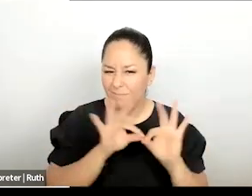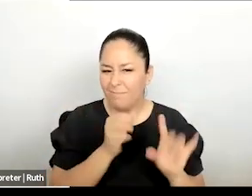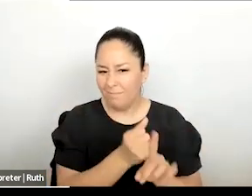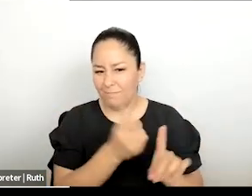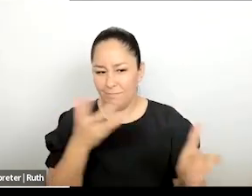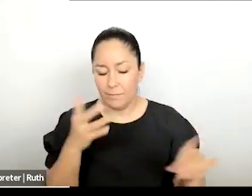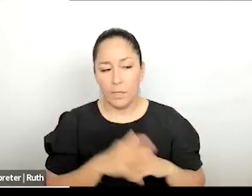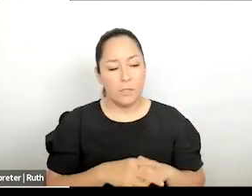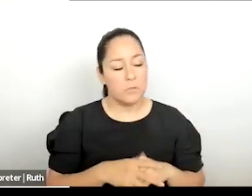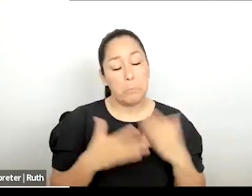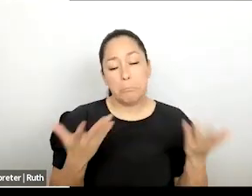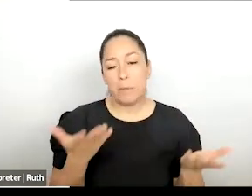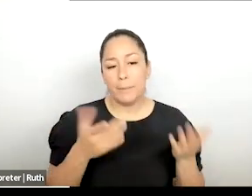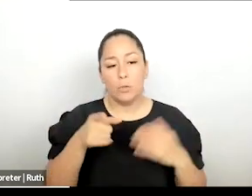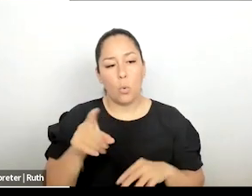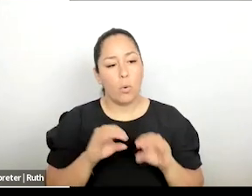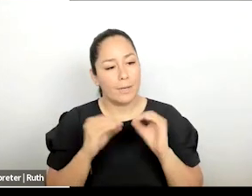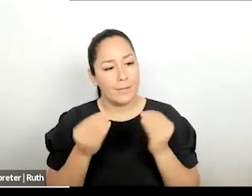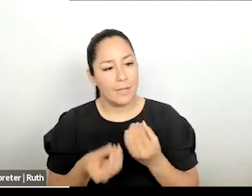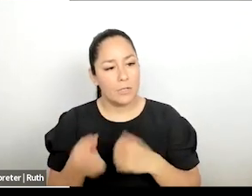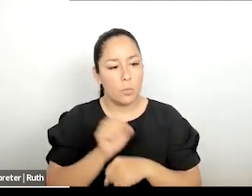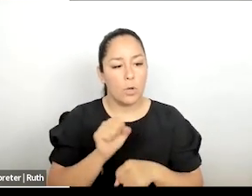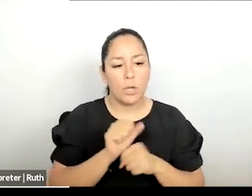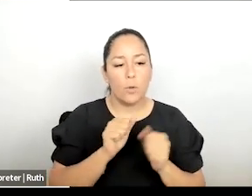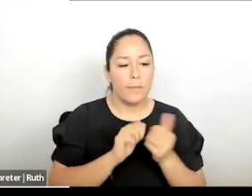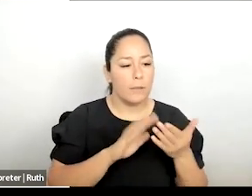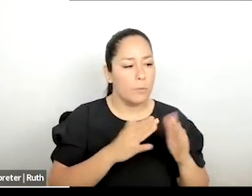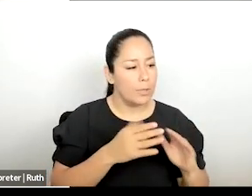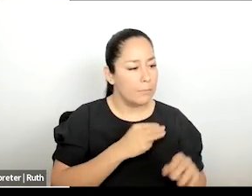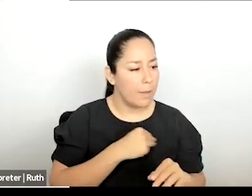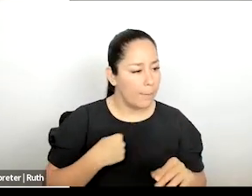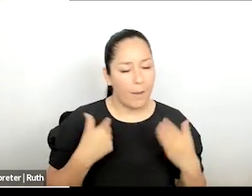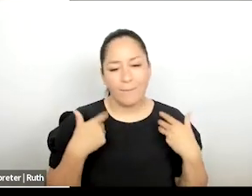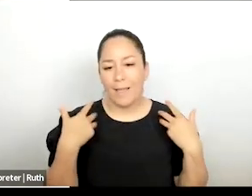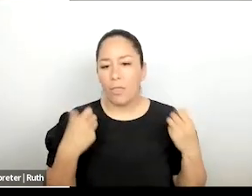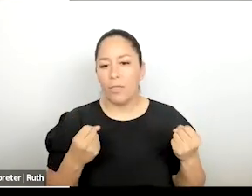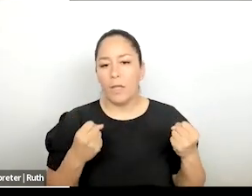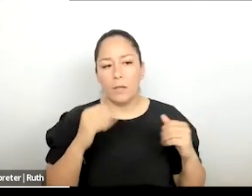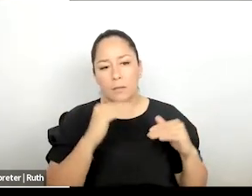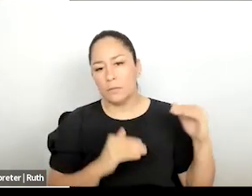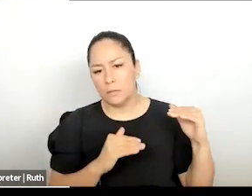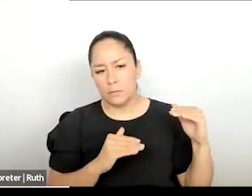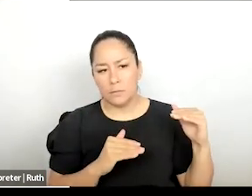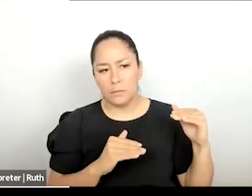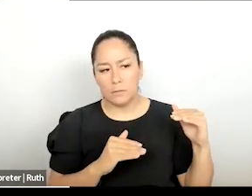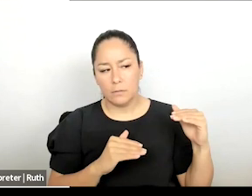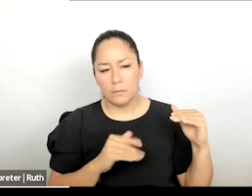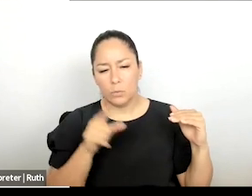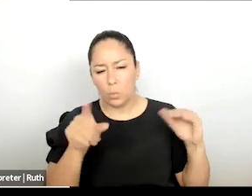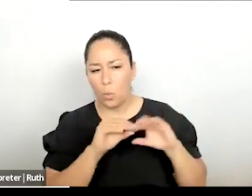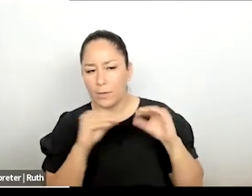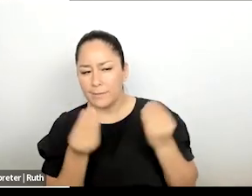if you are an organization who is working with community members who are experiencing a health inequity, what is your relationship to that community